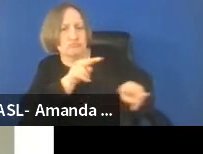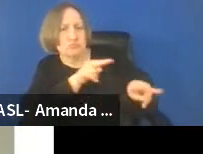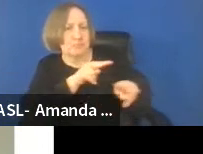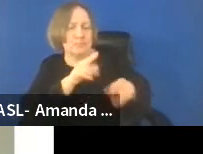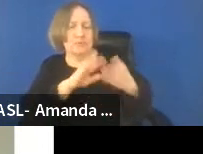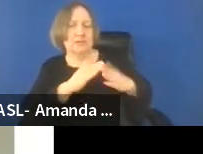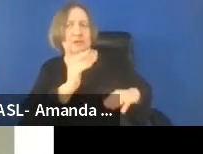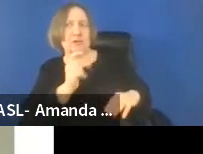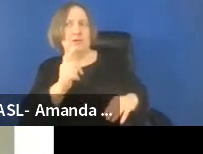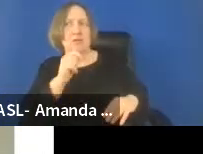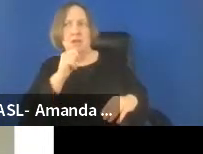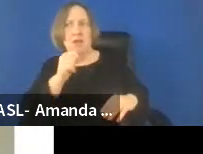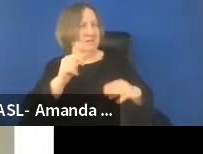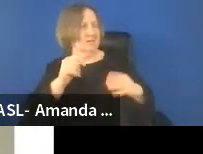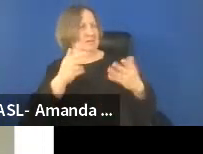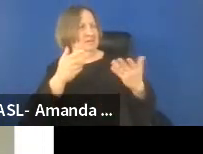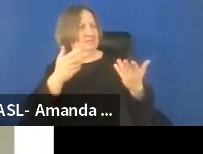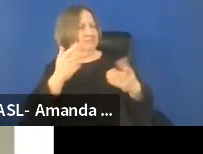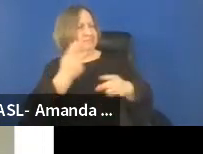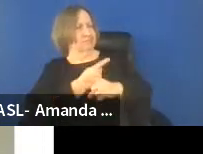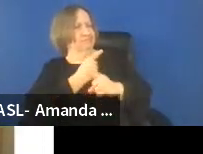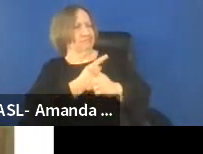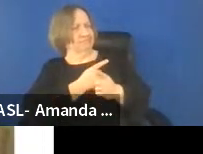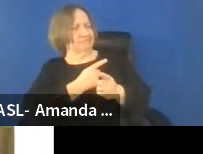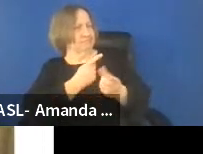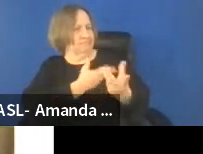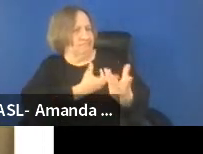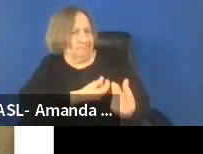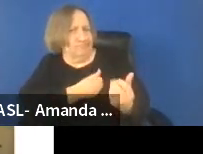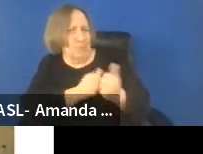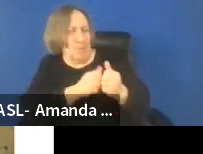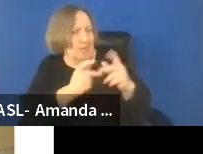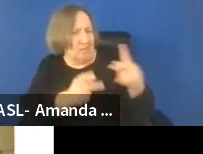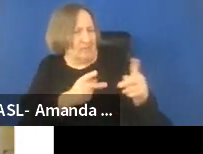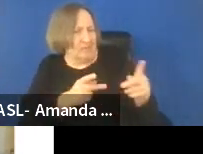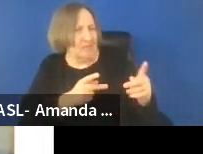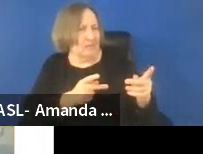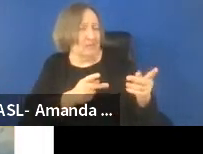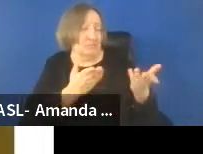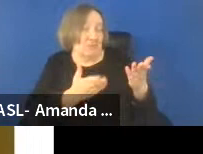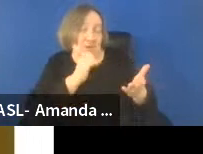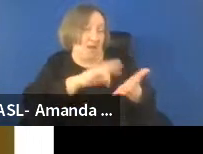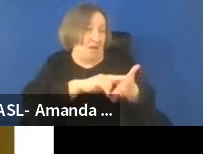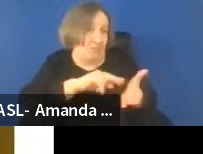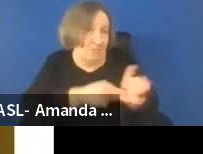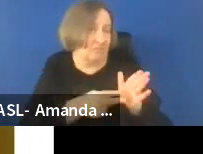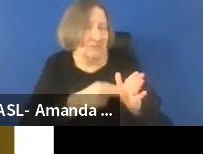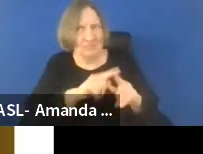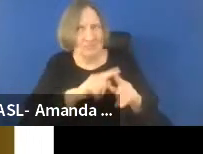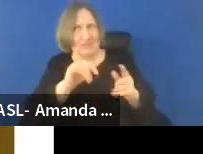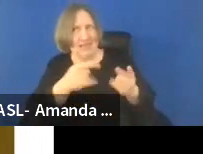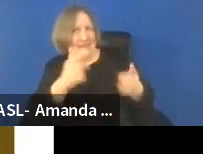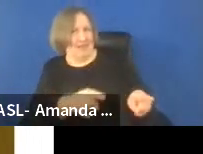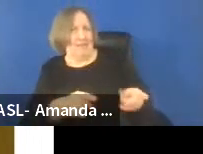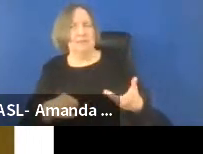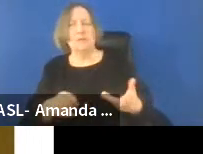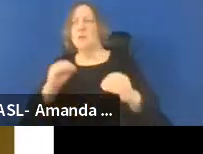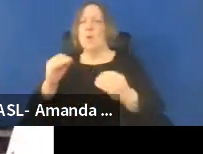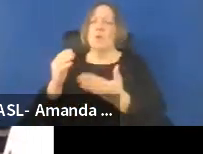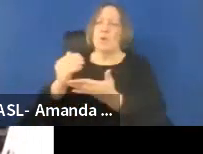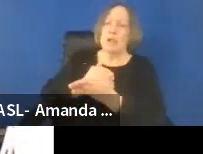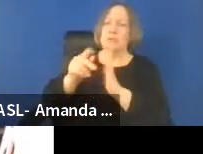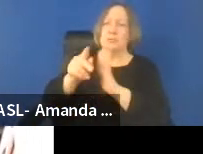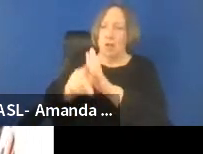we're approaching it. I don't know that it's intentional, but that is certainly the effect. The city doesn't have a collections policy. There's no single